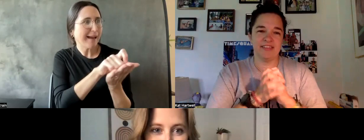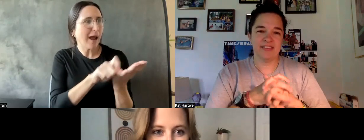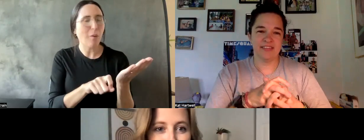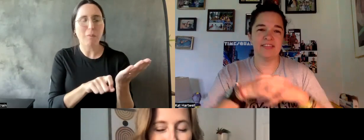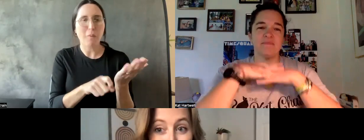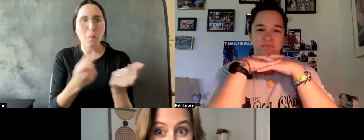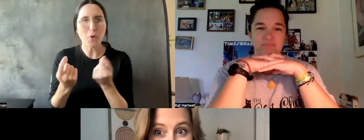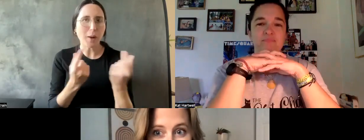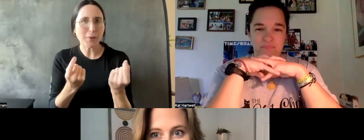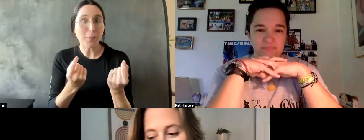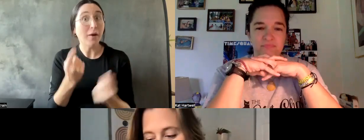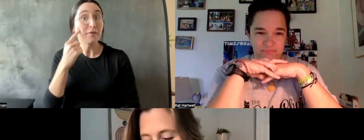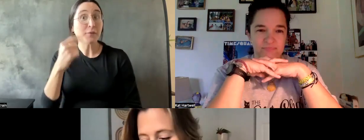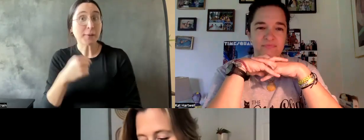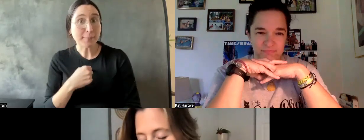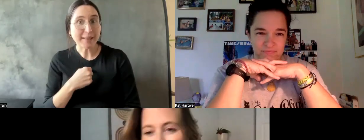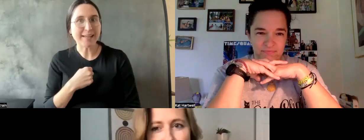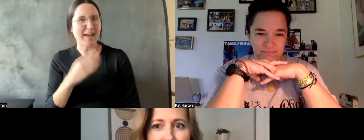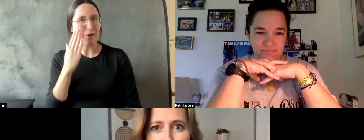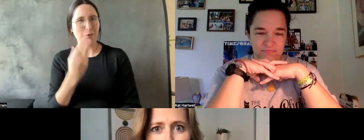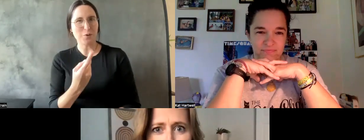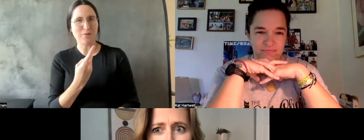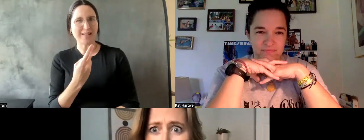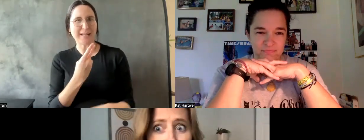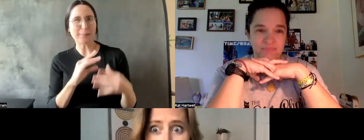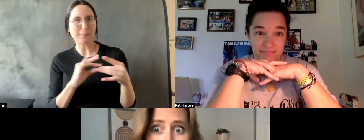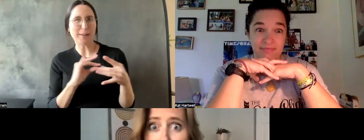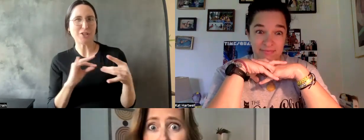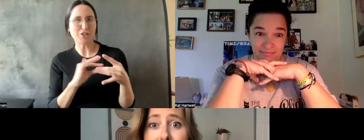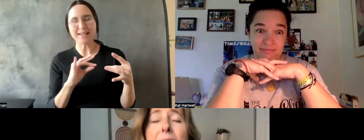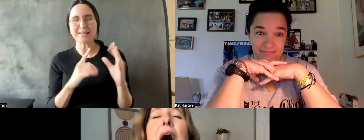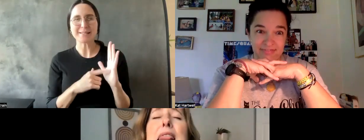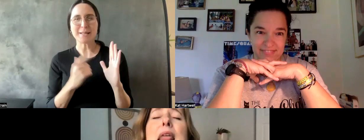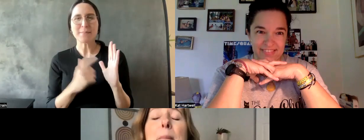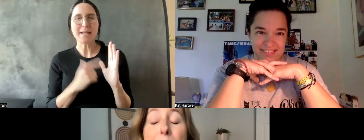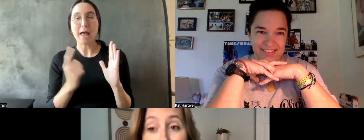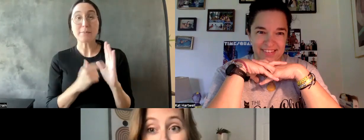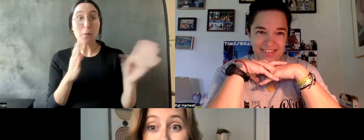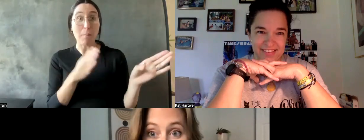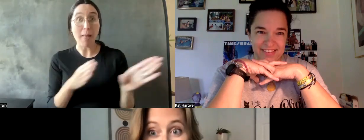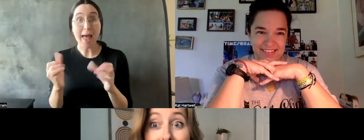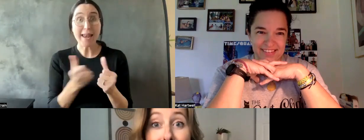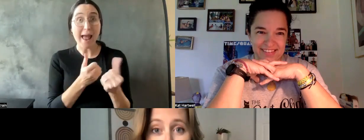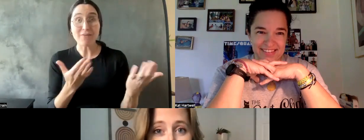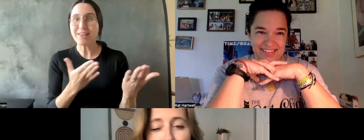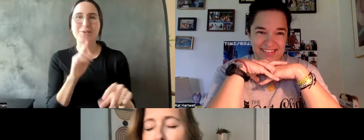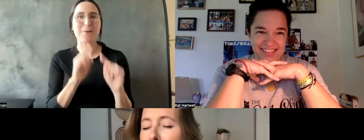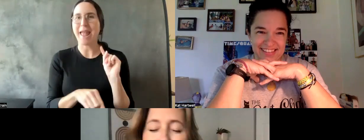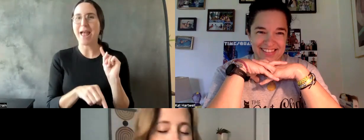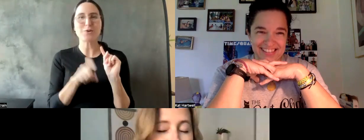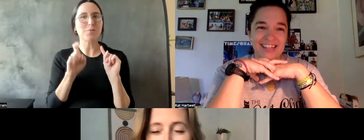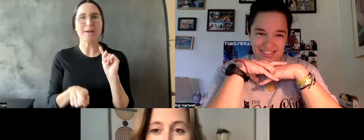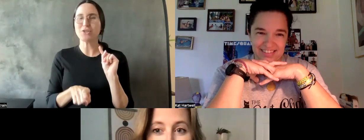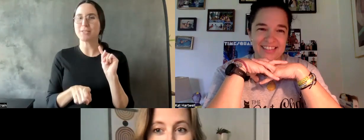this before we jumped on here, you're like, I'm just going to wing it. And I'm like, dude, that is like the best thing ever. The